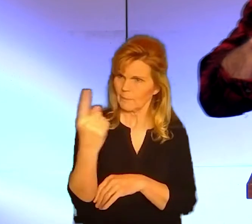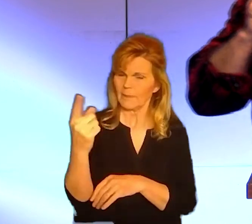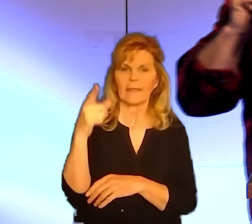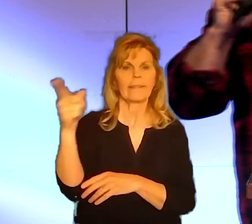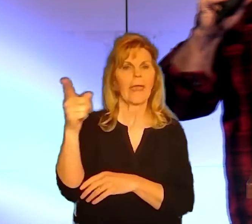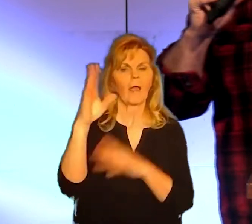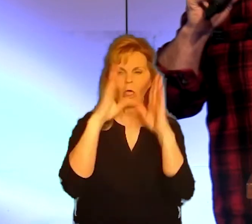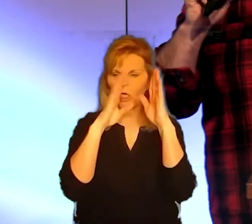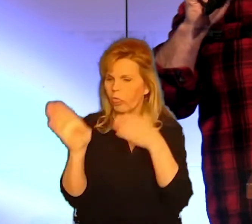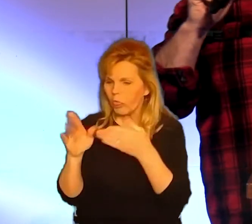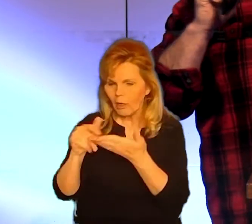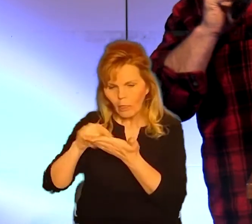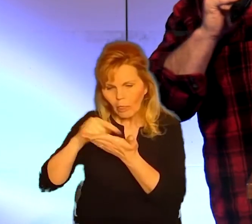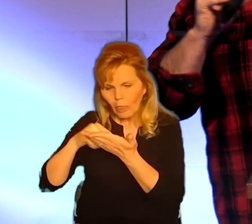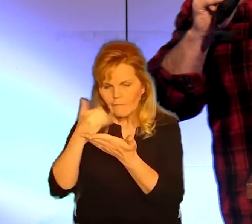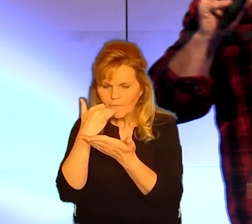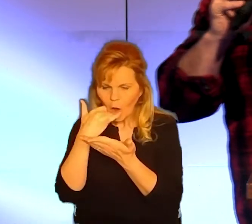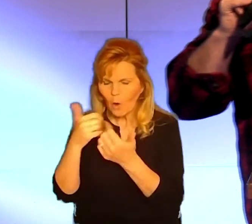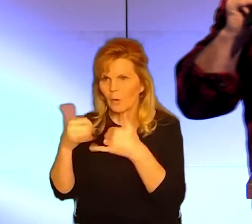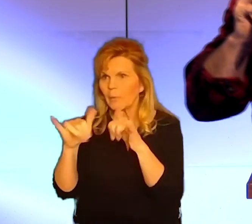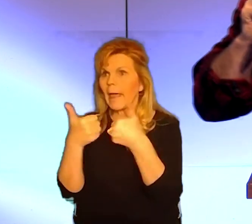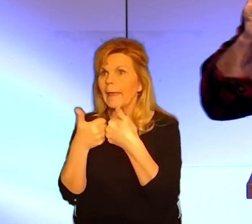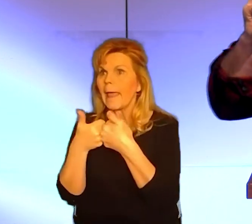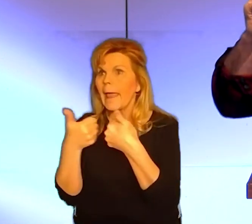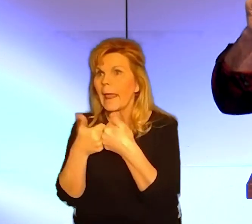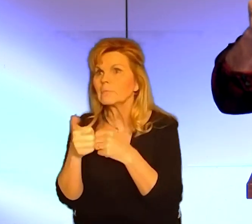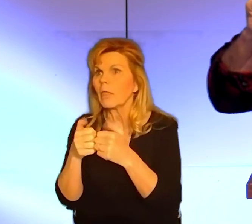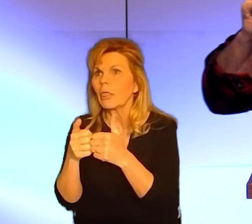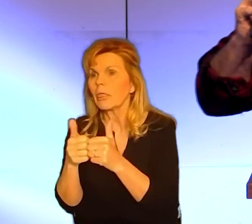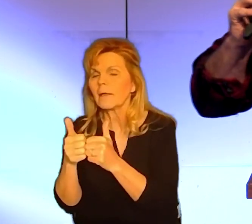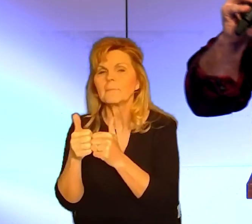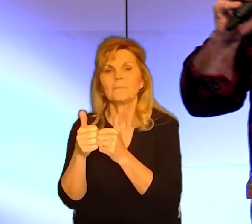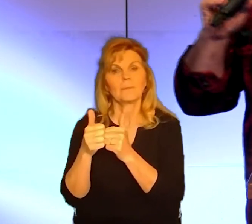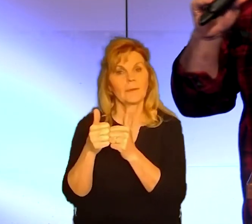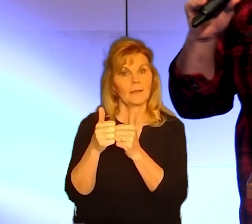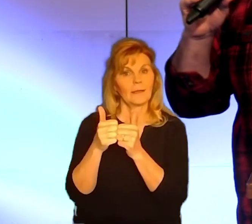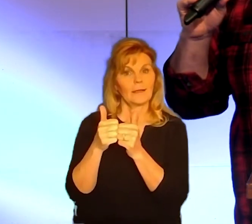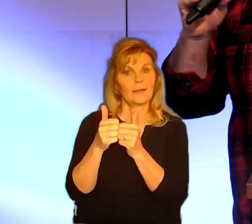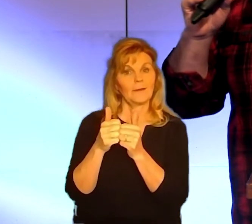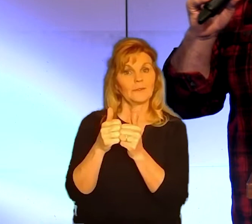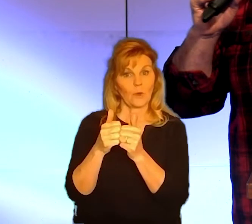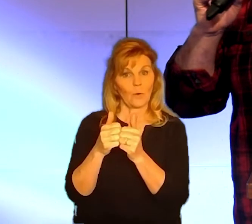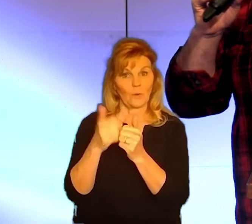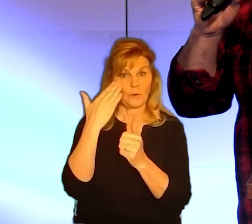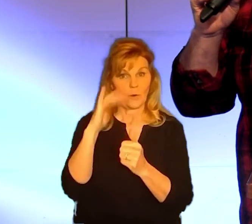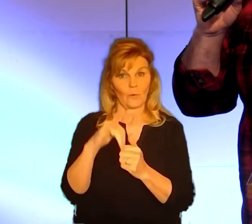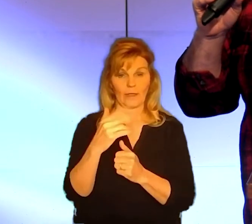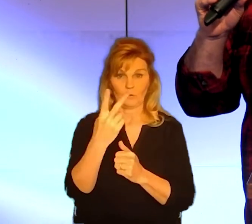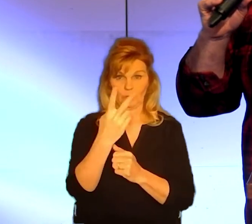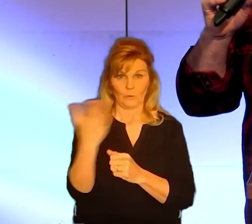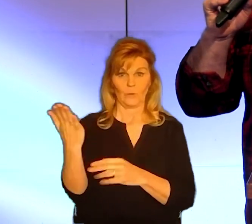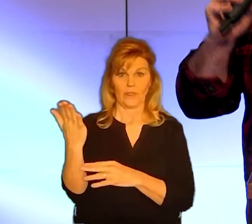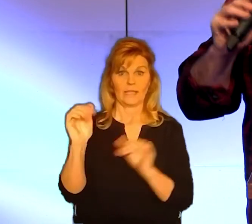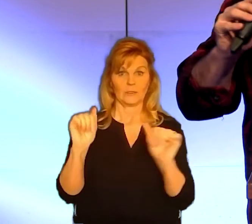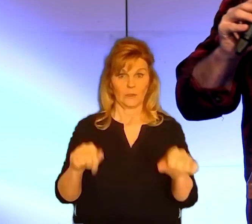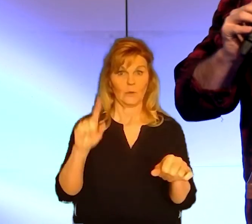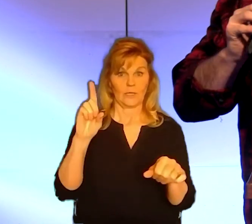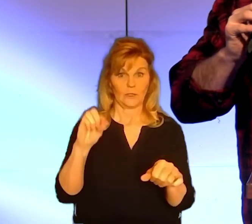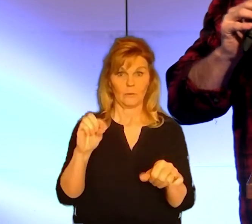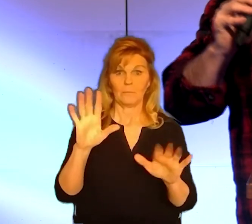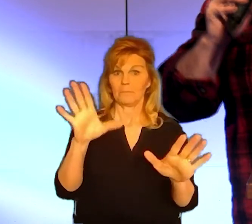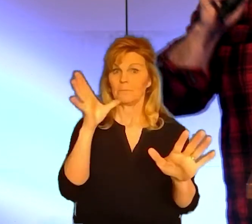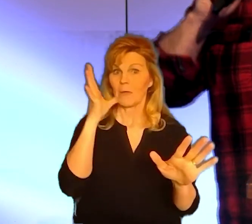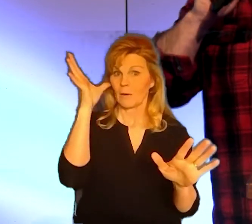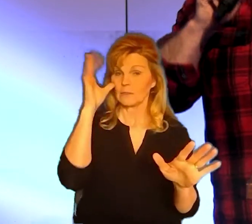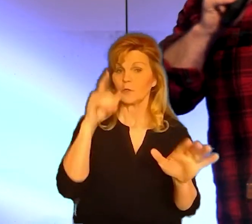or talking on their phone and so they have this, you know, there's two things that you could do, parents.